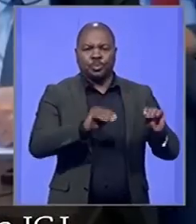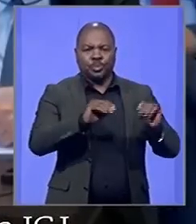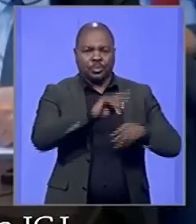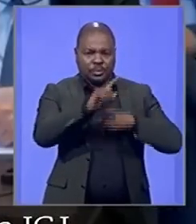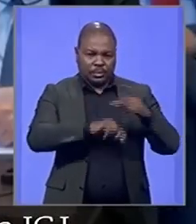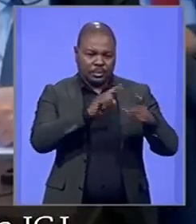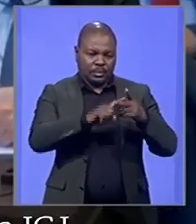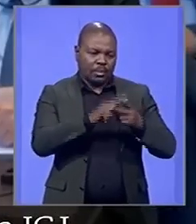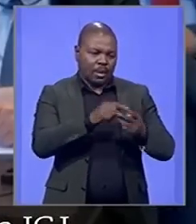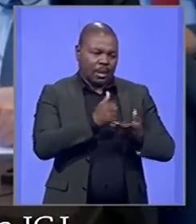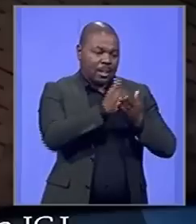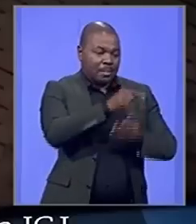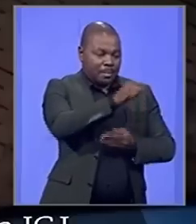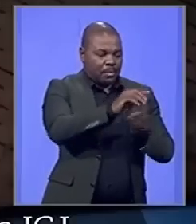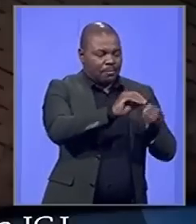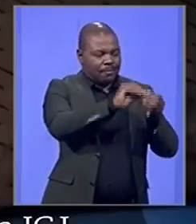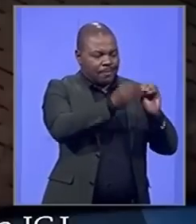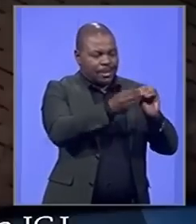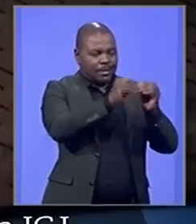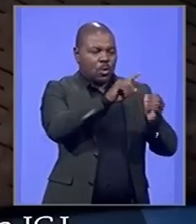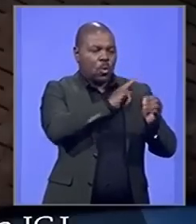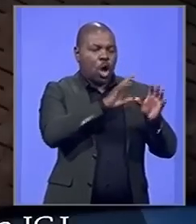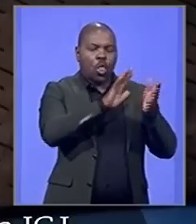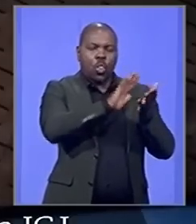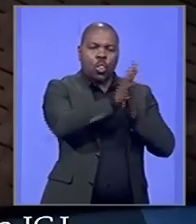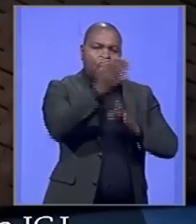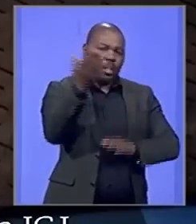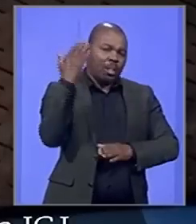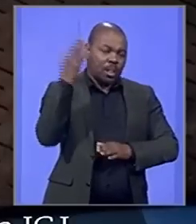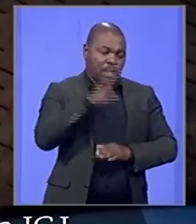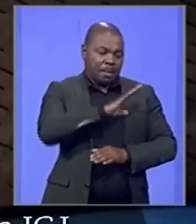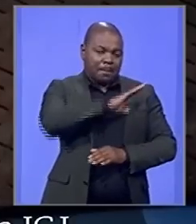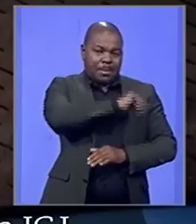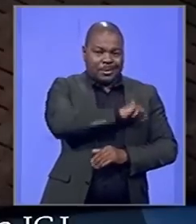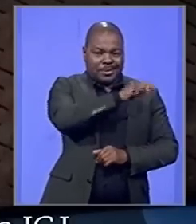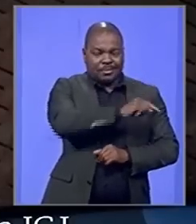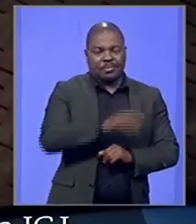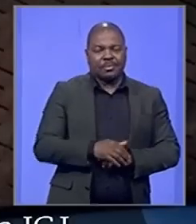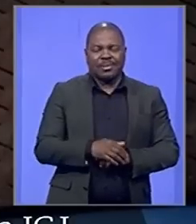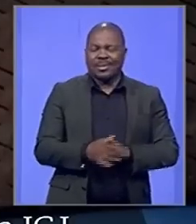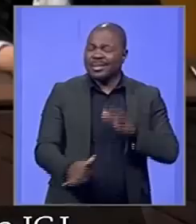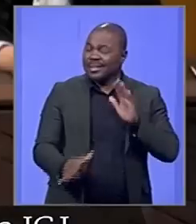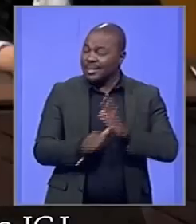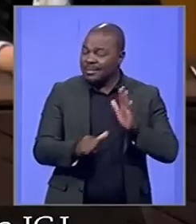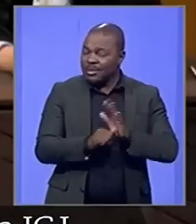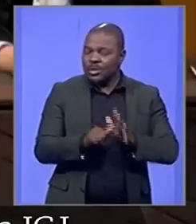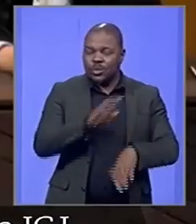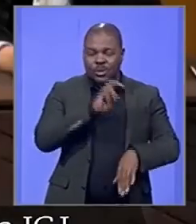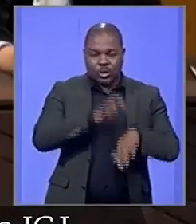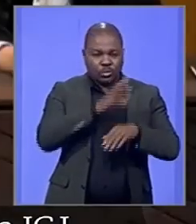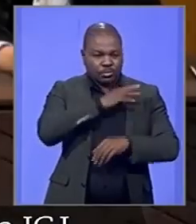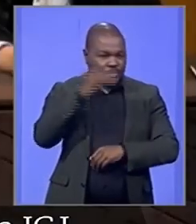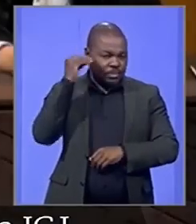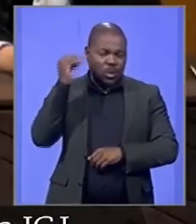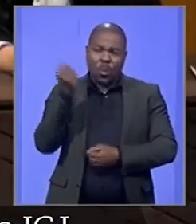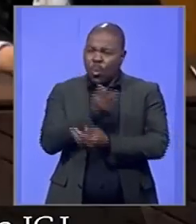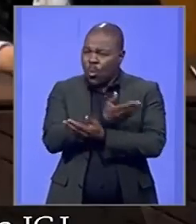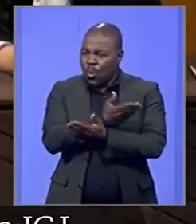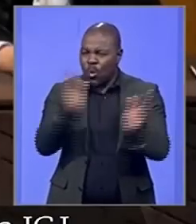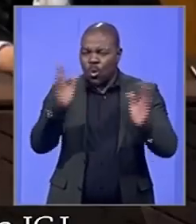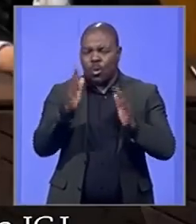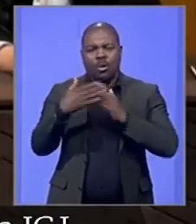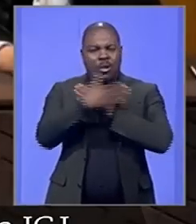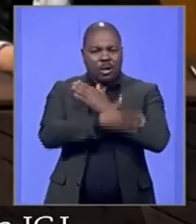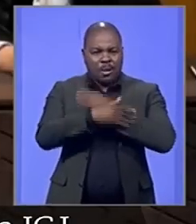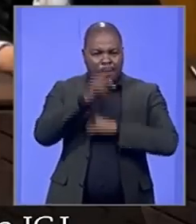reparations for the damages caused in Palestine. It is crucial to note that all countries are urged not to